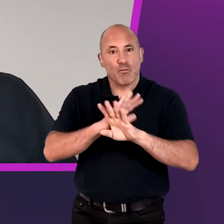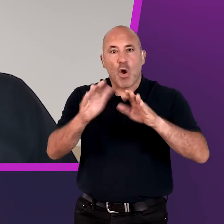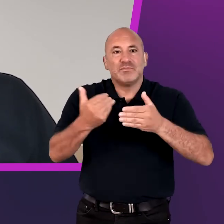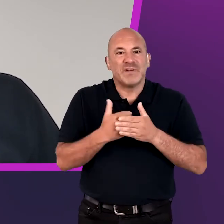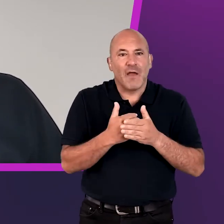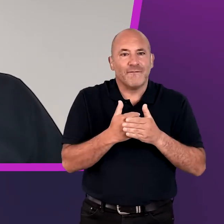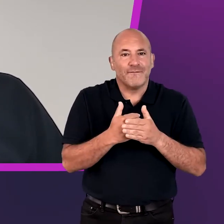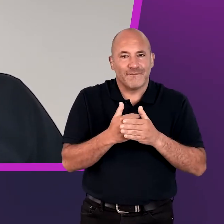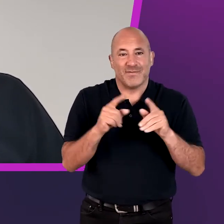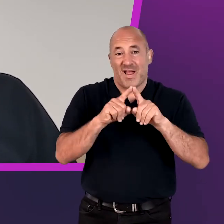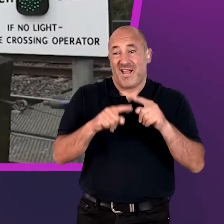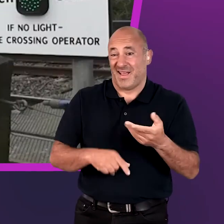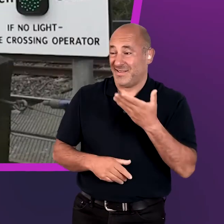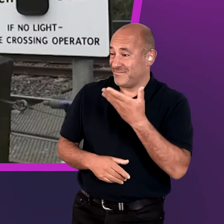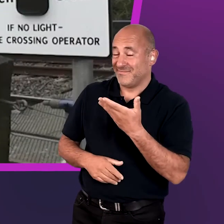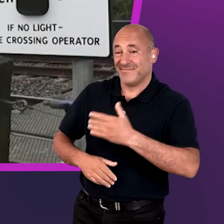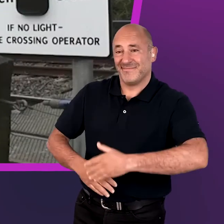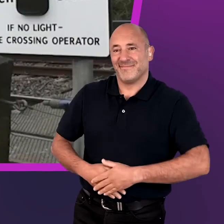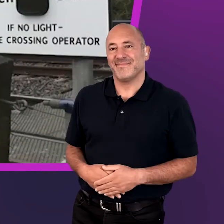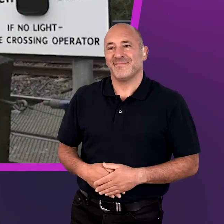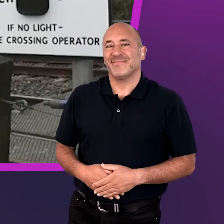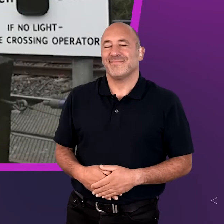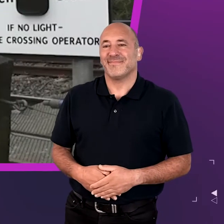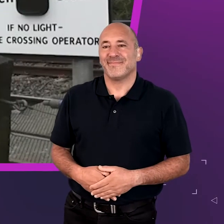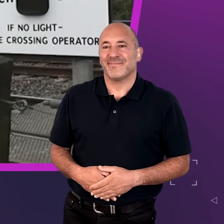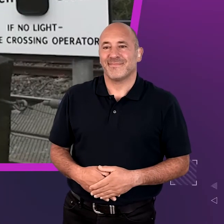to cross the railway or not.